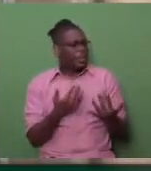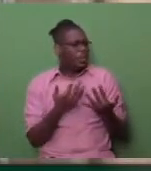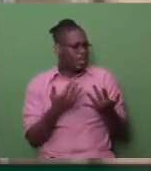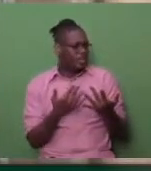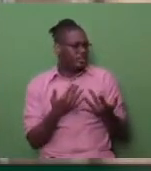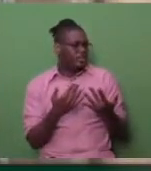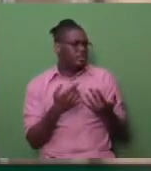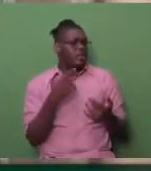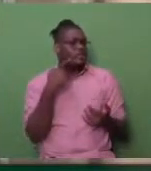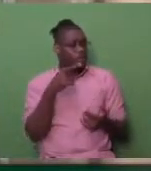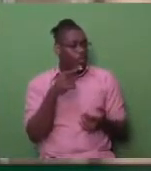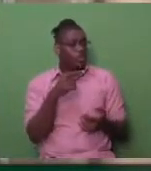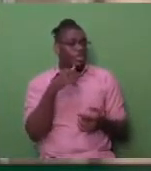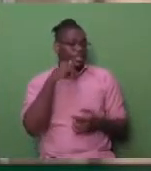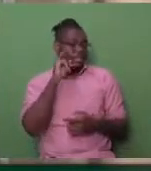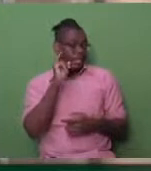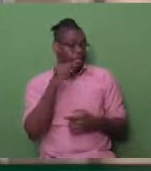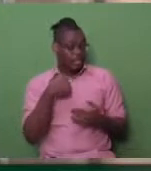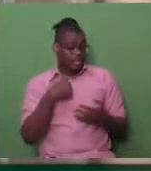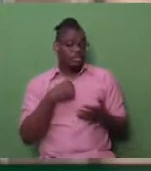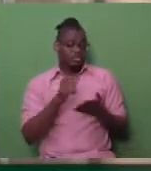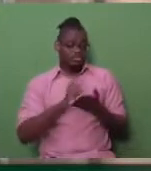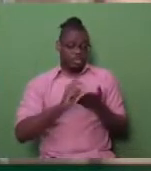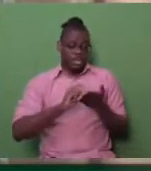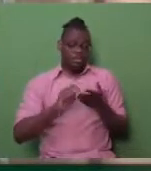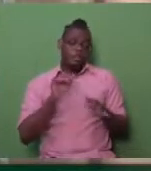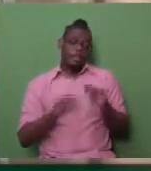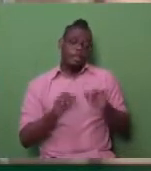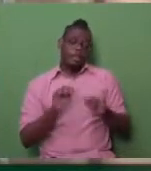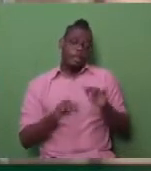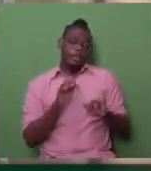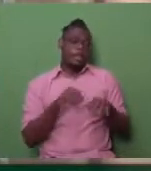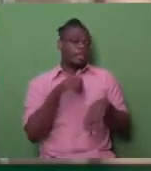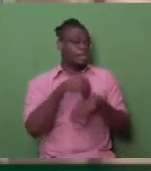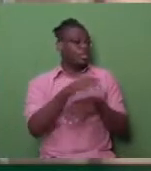can't leave Tobago without talking about the hotels.